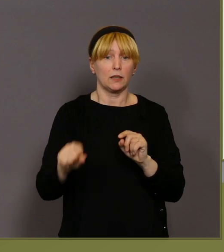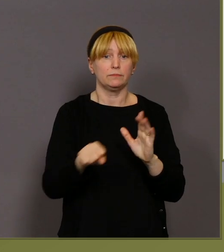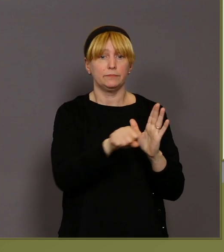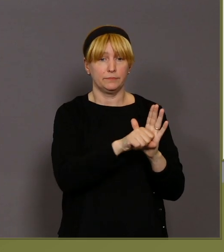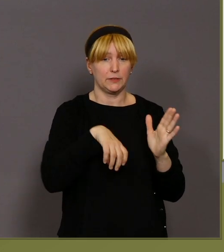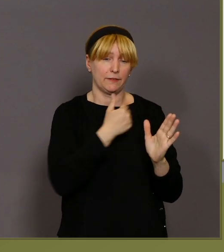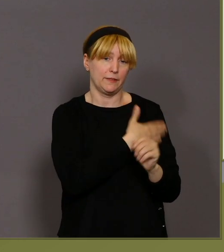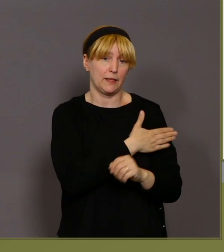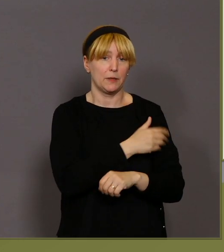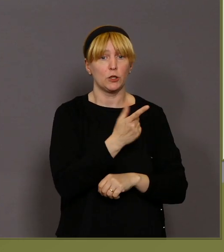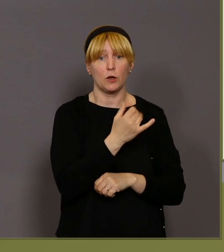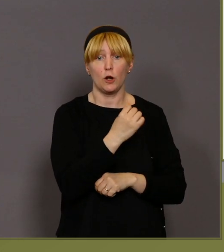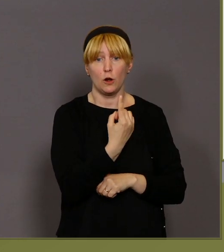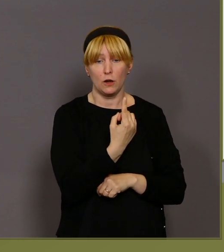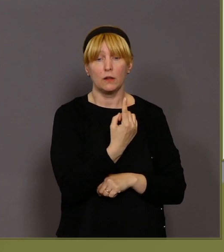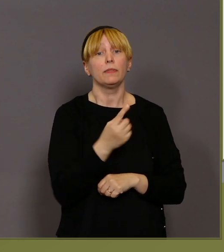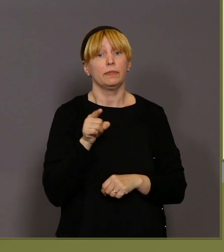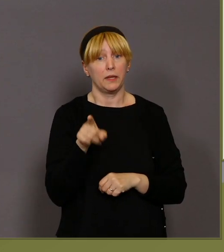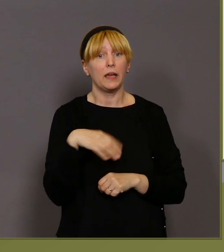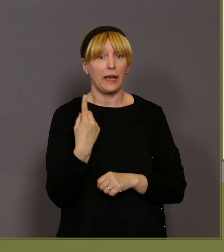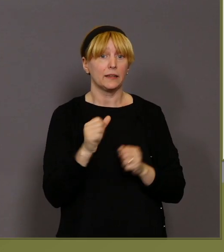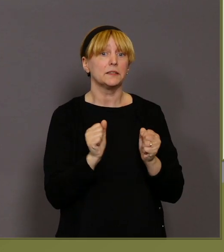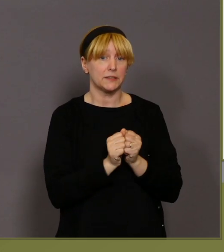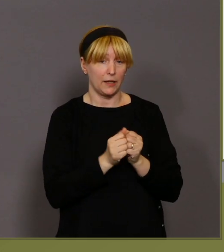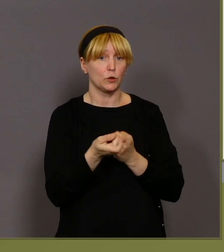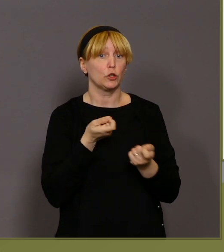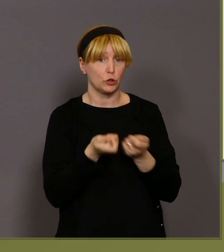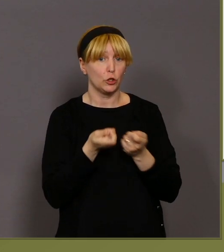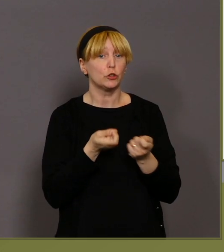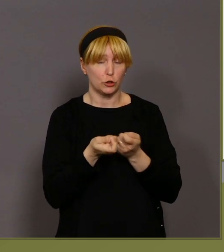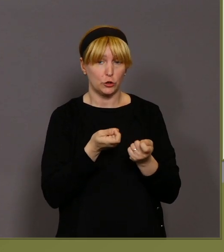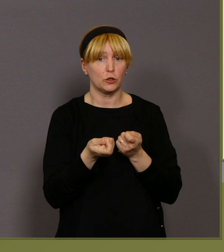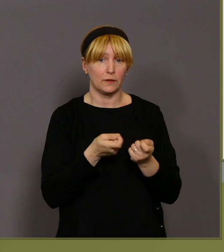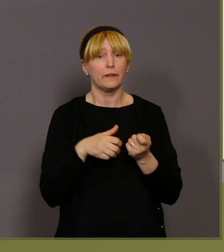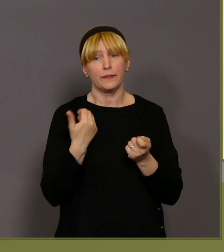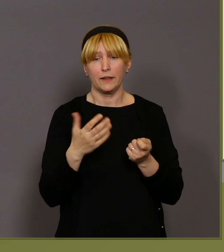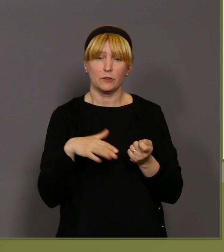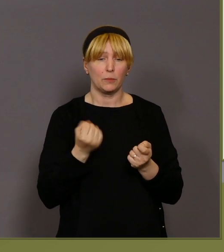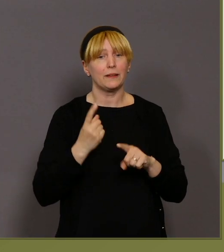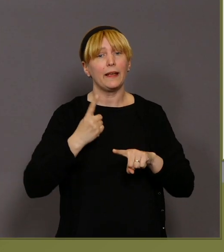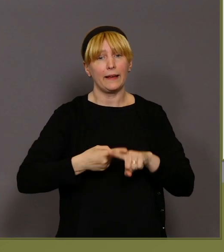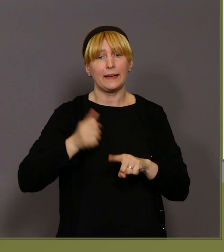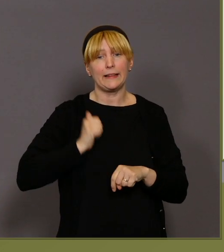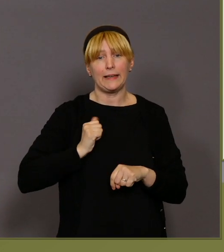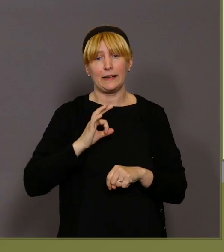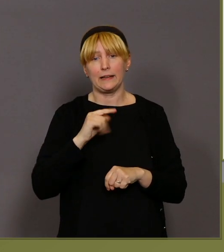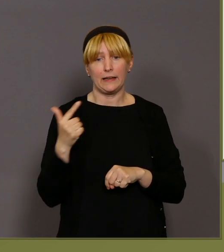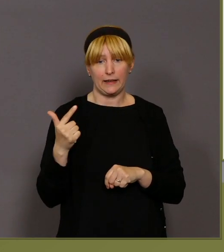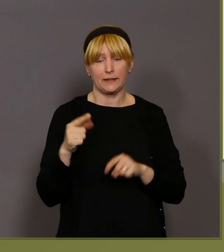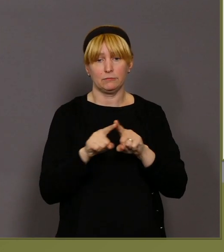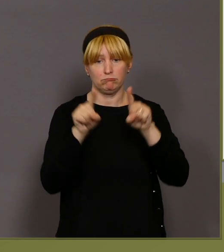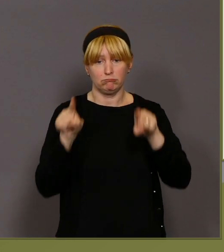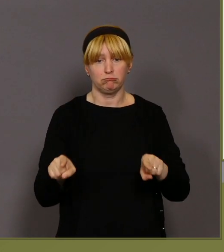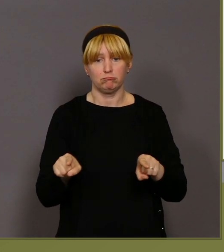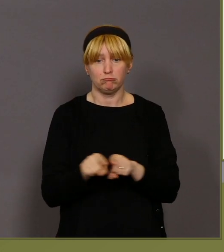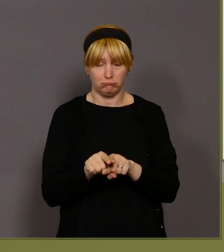terminal. And this is one example how you can do this. It's based on the Trace Easy Access approach,